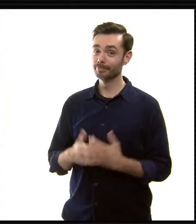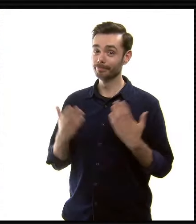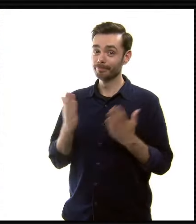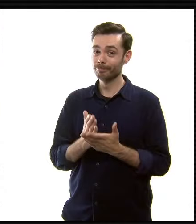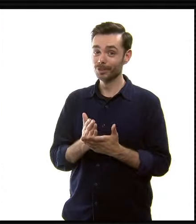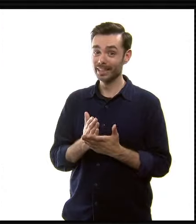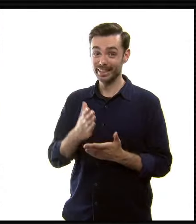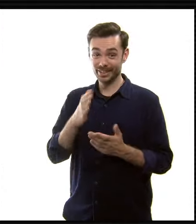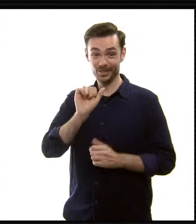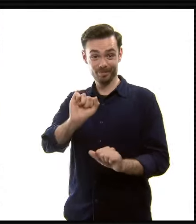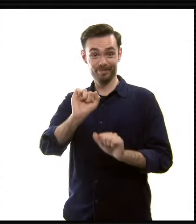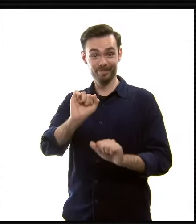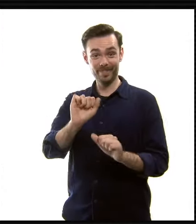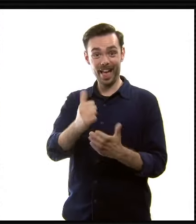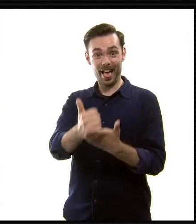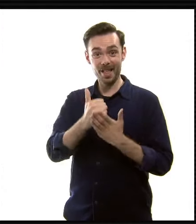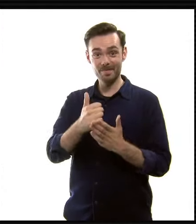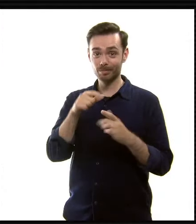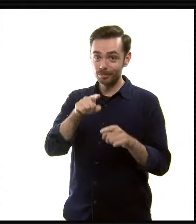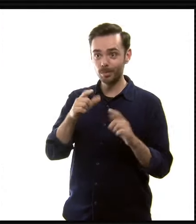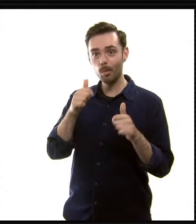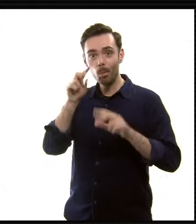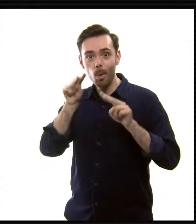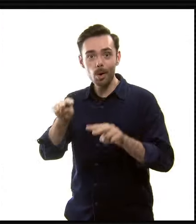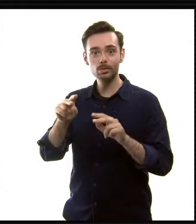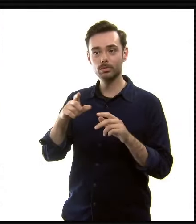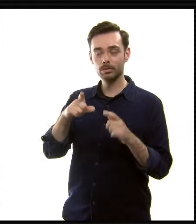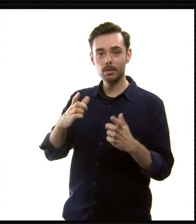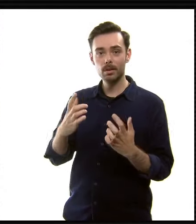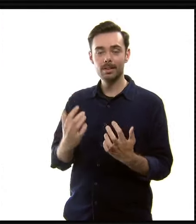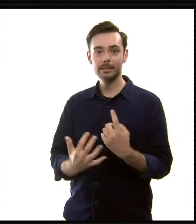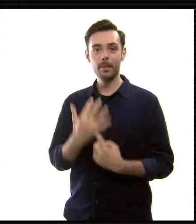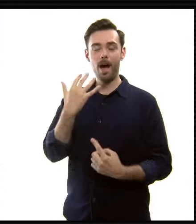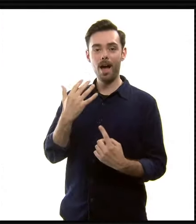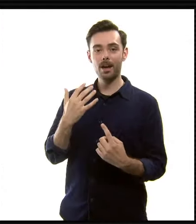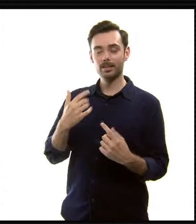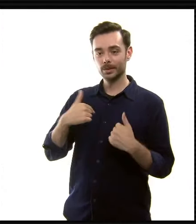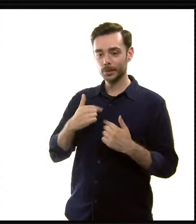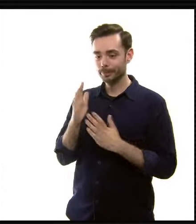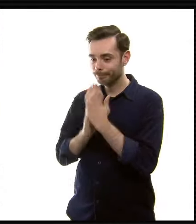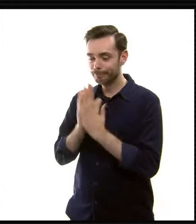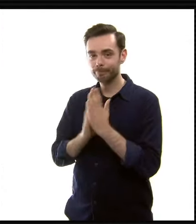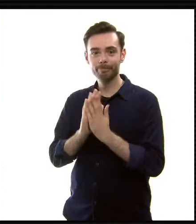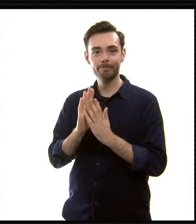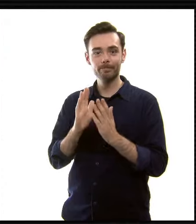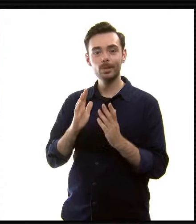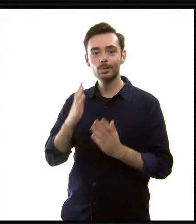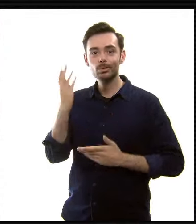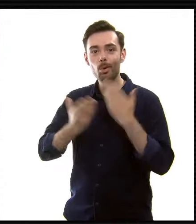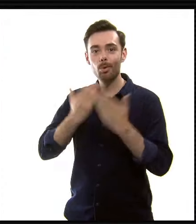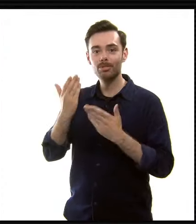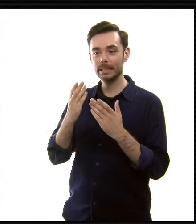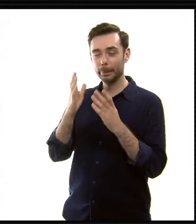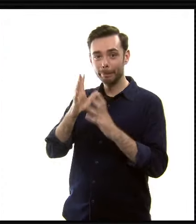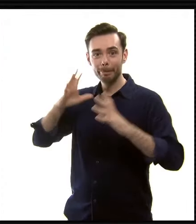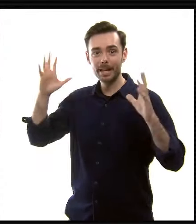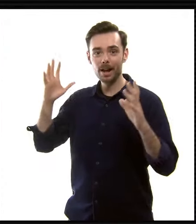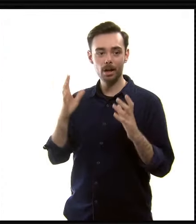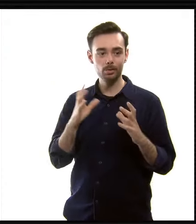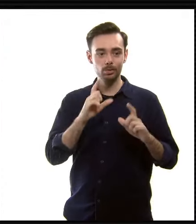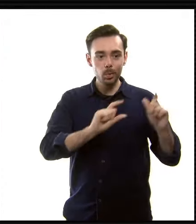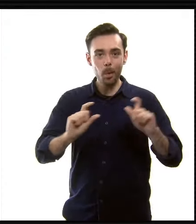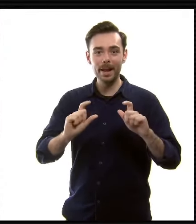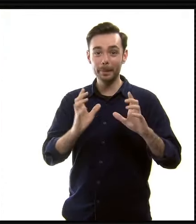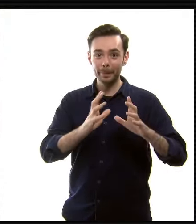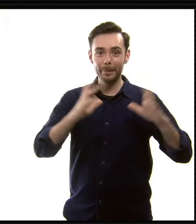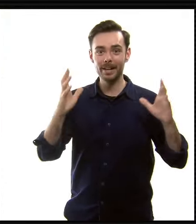incredible fans who have kept energizing and inspiring us to make bigger stories and better toys year after year. But here today,